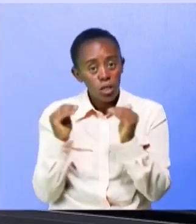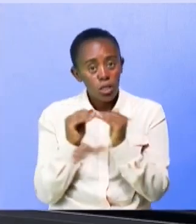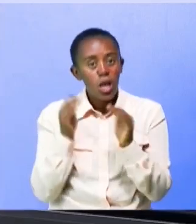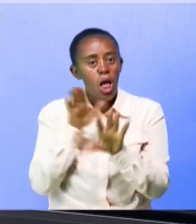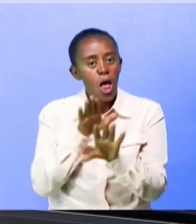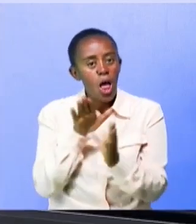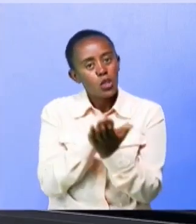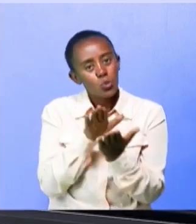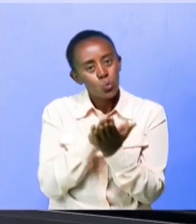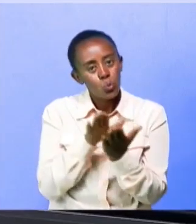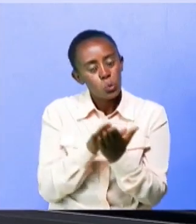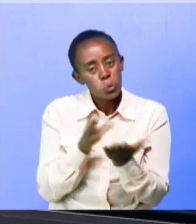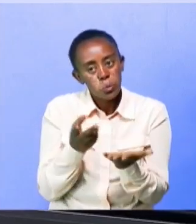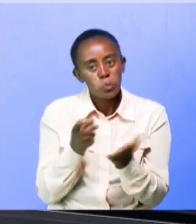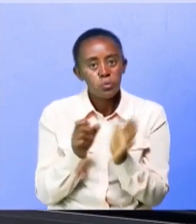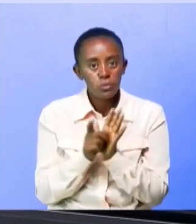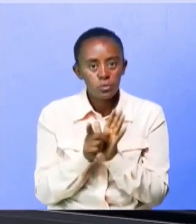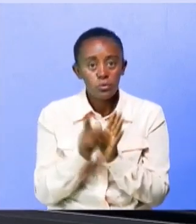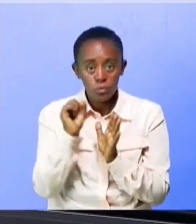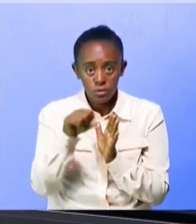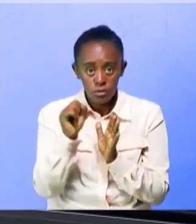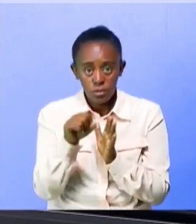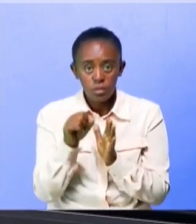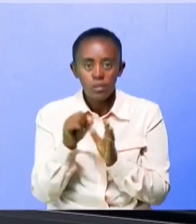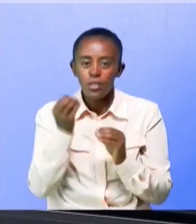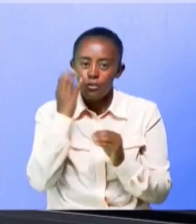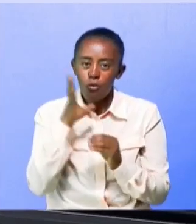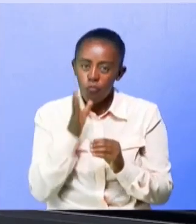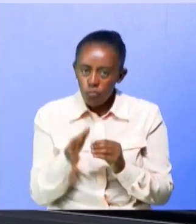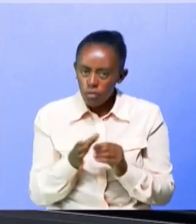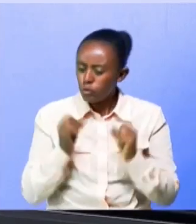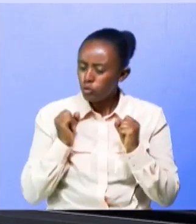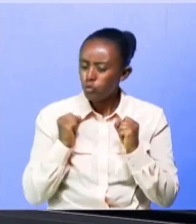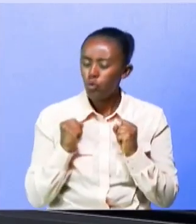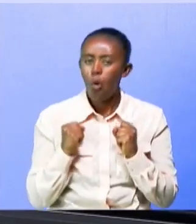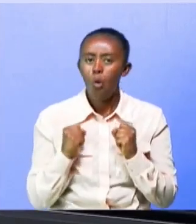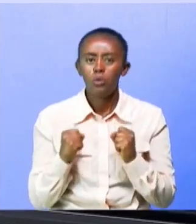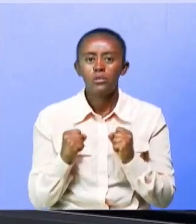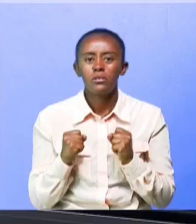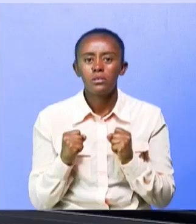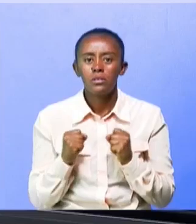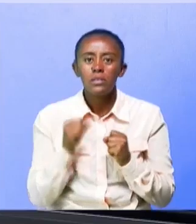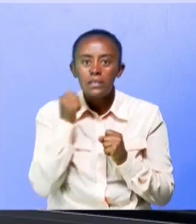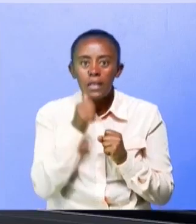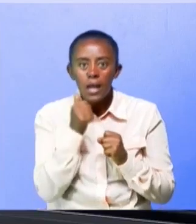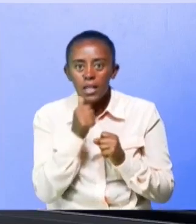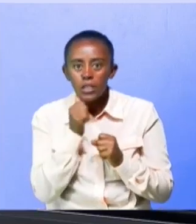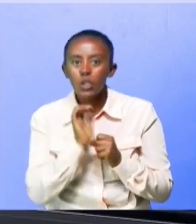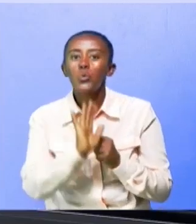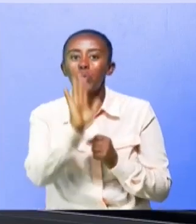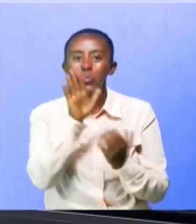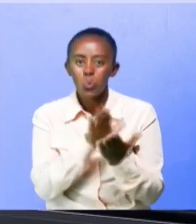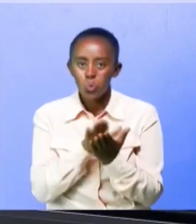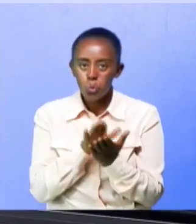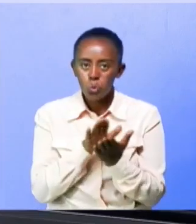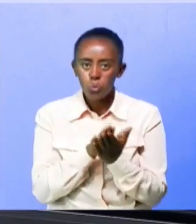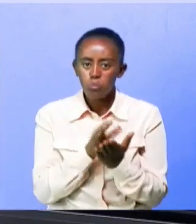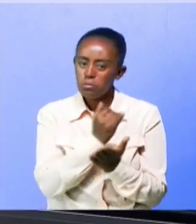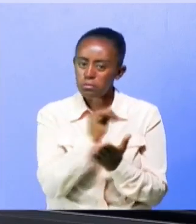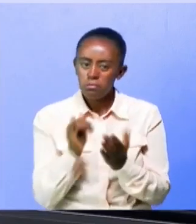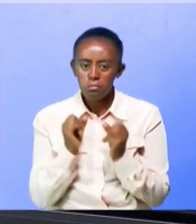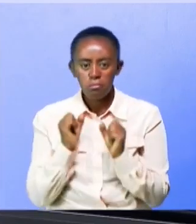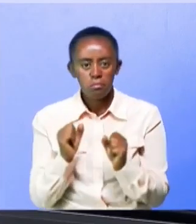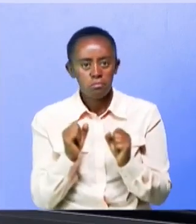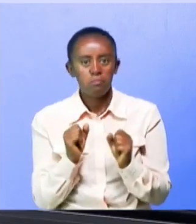instance. Yeah? Don't forget that. There are strong girls at your school. They are able to perform